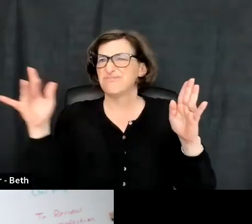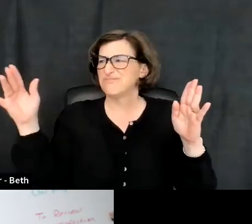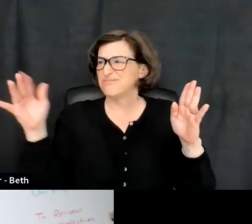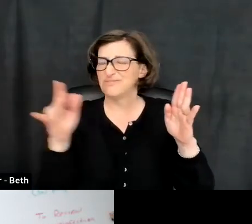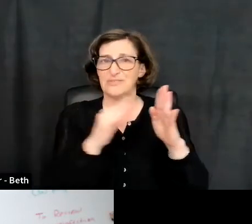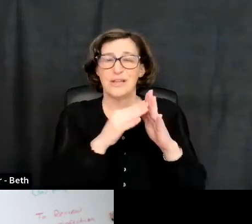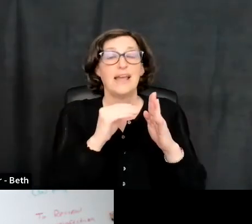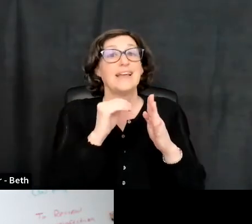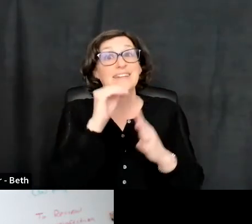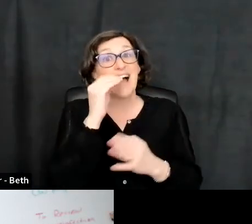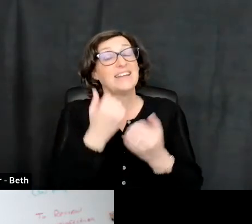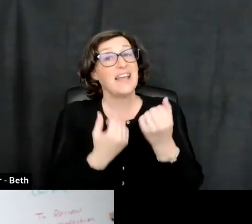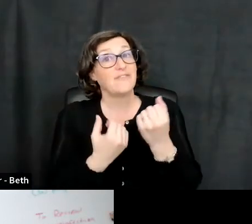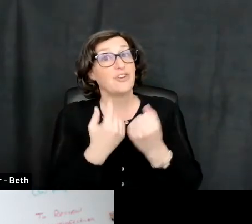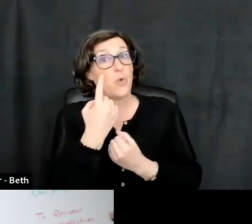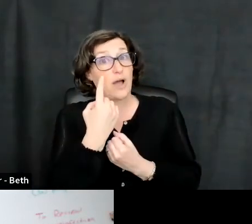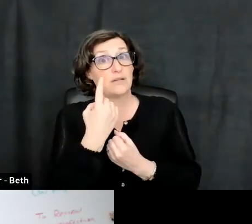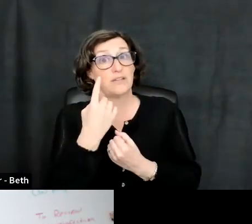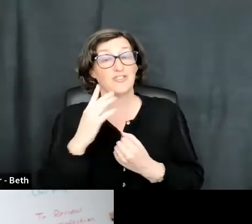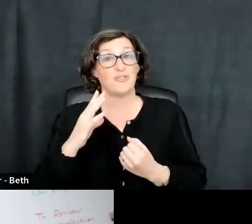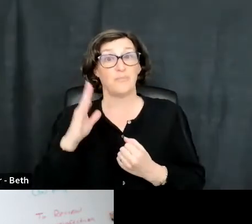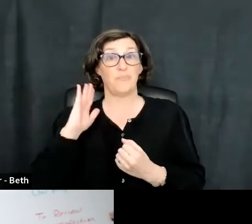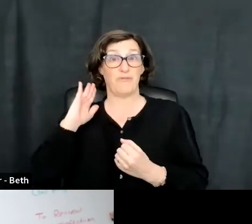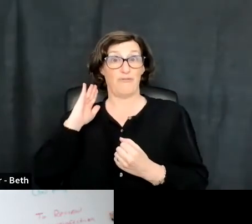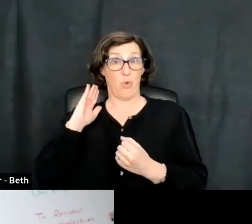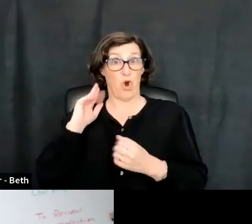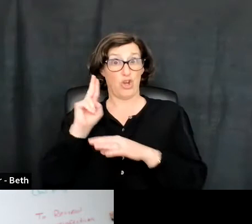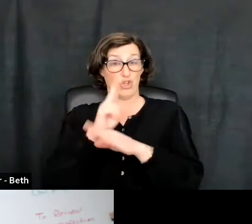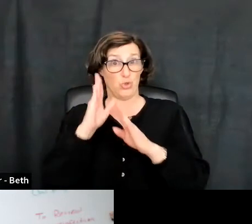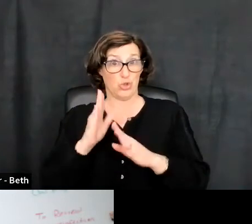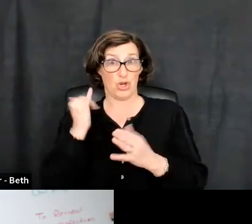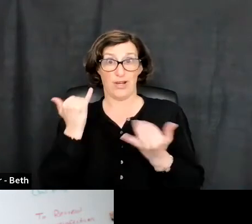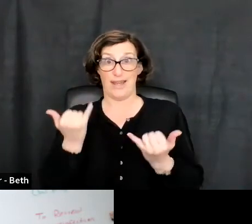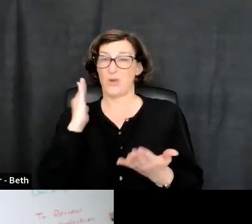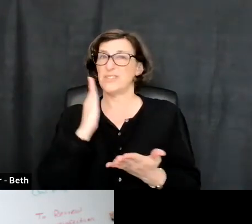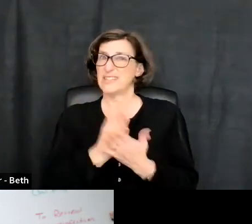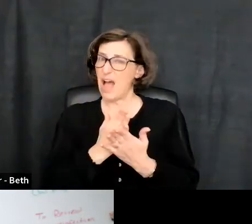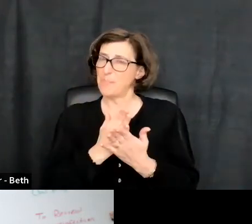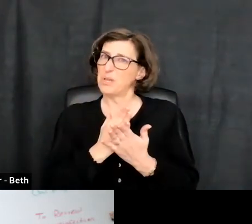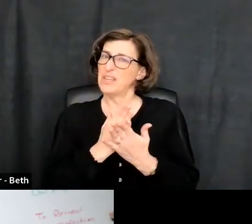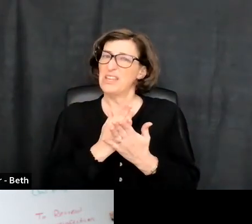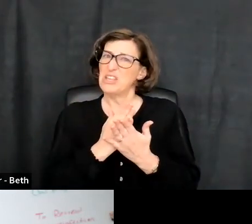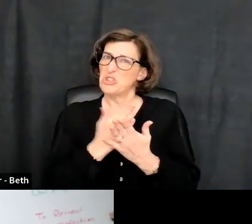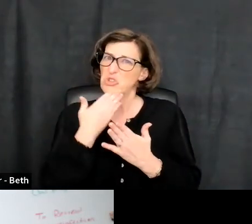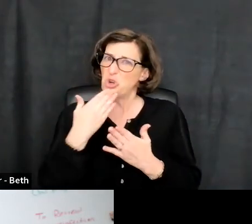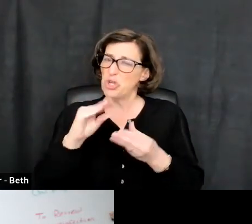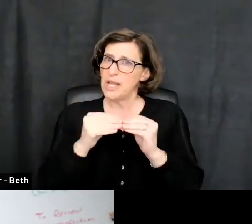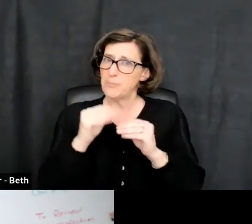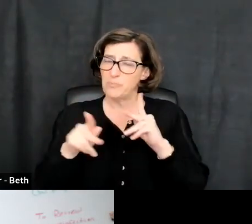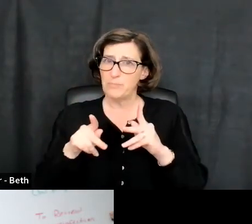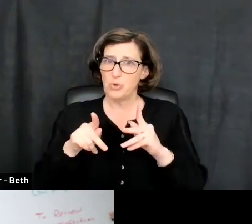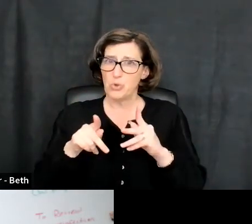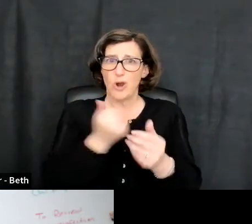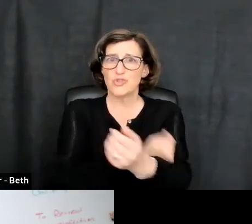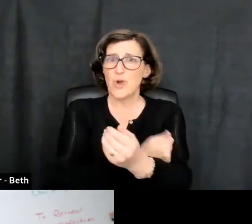everybody is are former drug users. There are quite a substantial number of people who are drug researchers, even